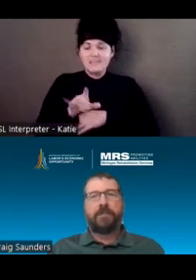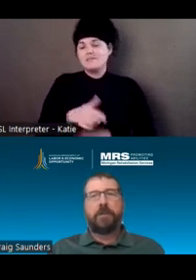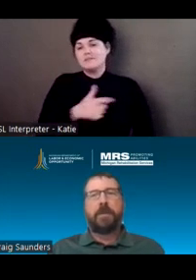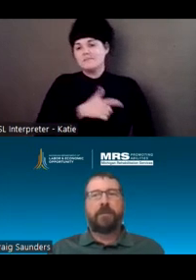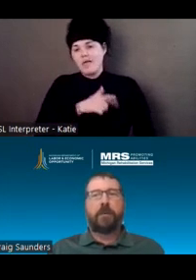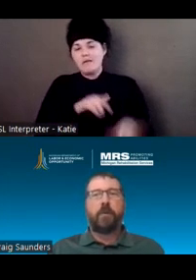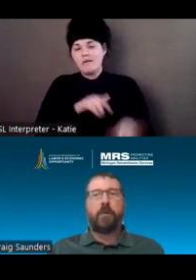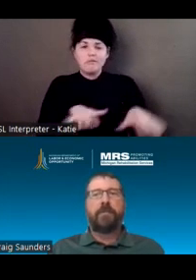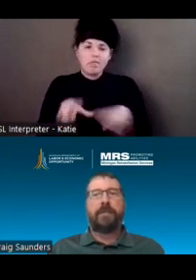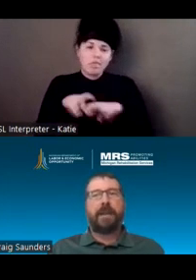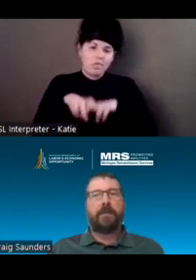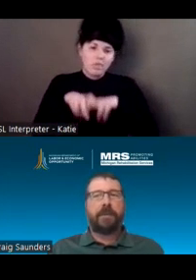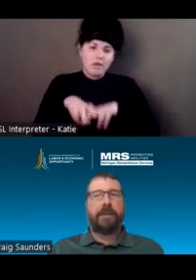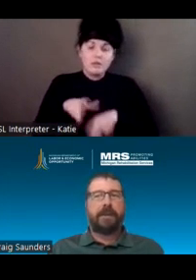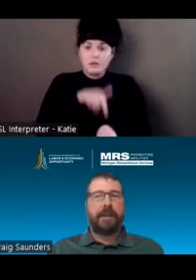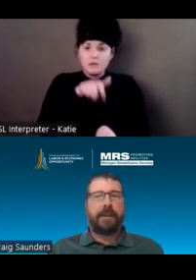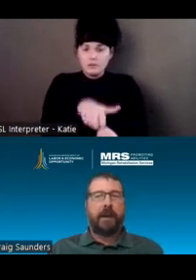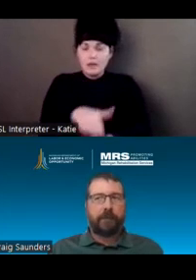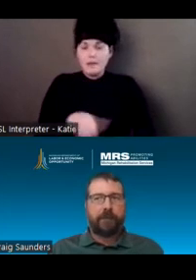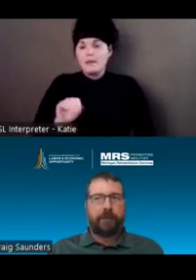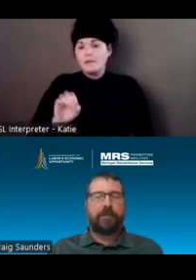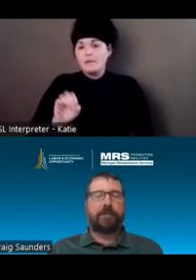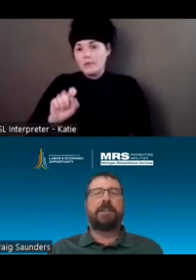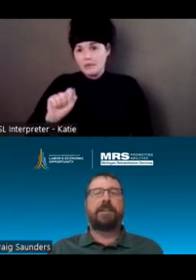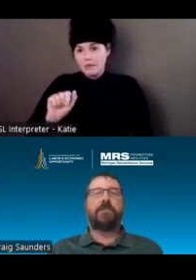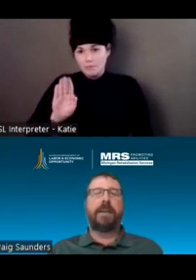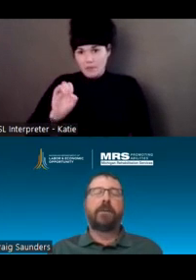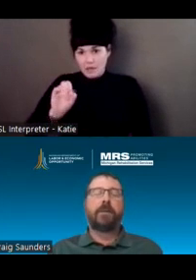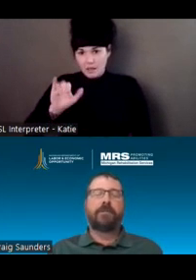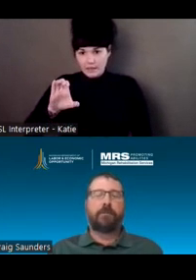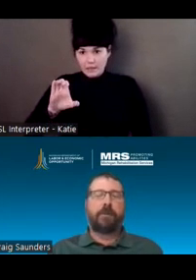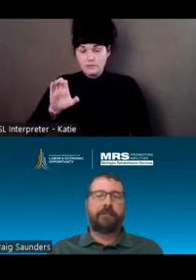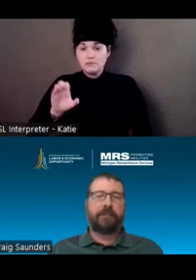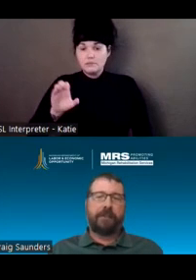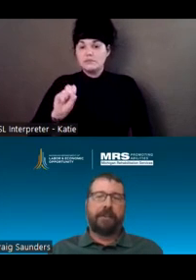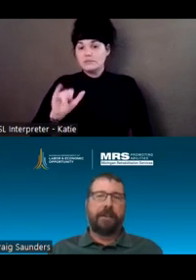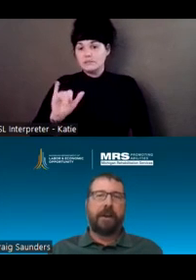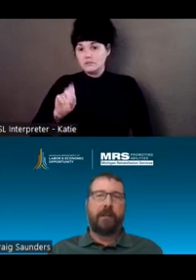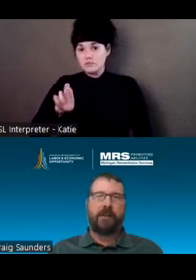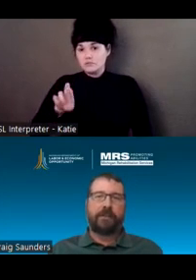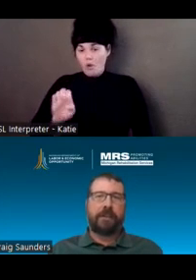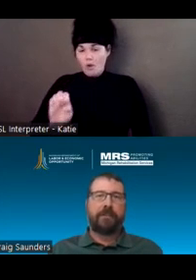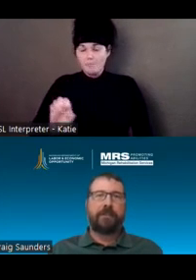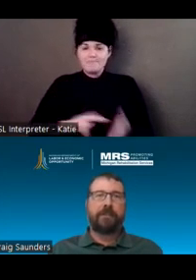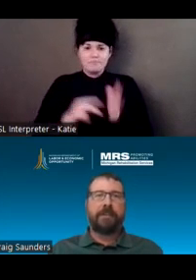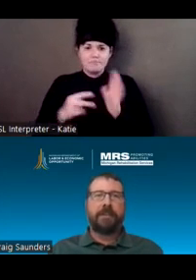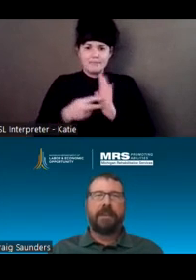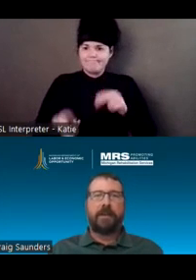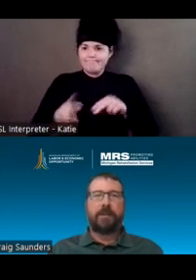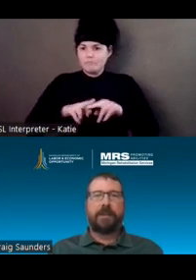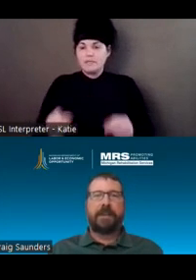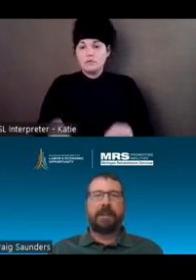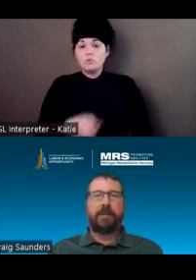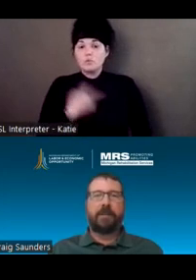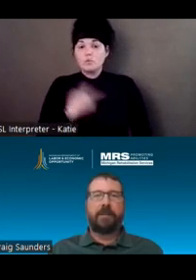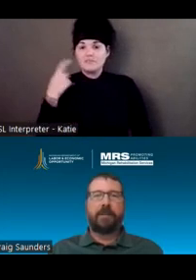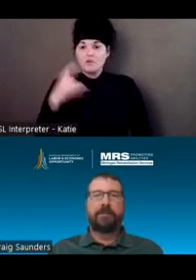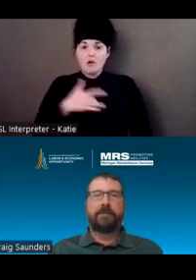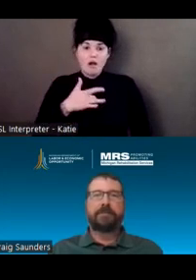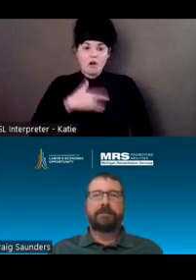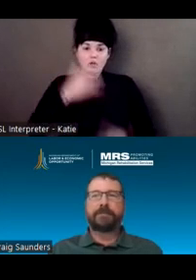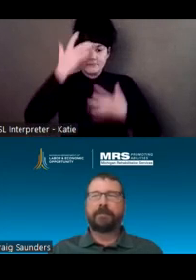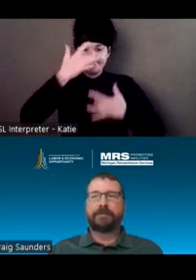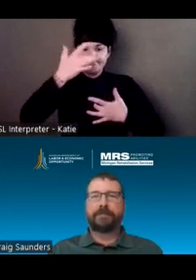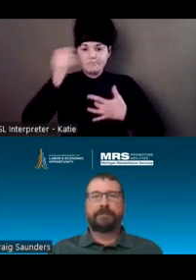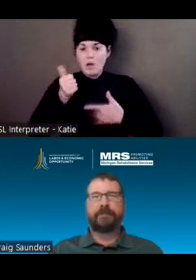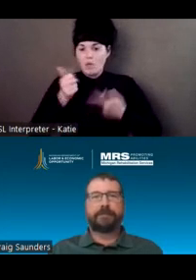Metabolic syndrome is a group of health concerns leading to increased risks in heart disease and related problems.